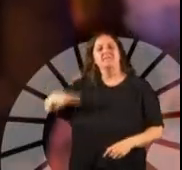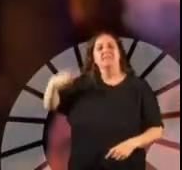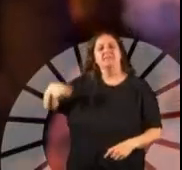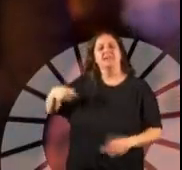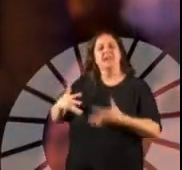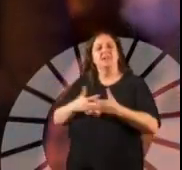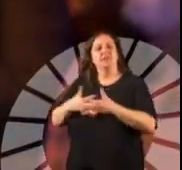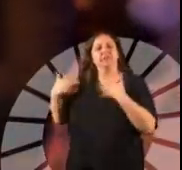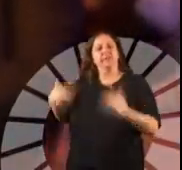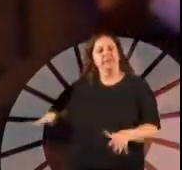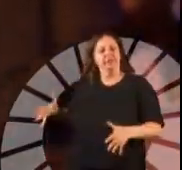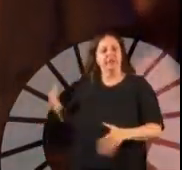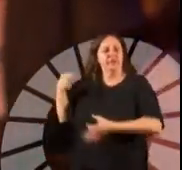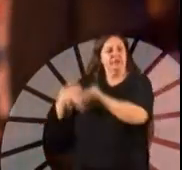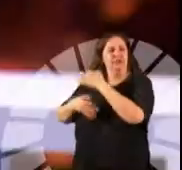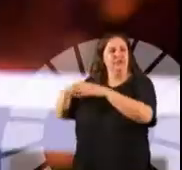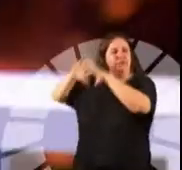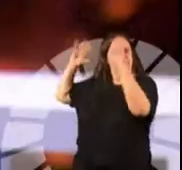intersectionality.